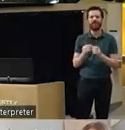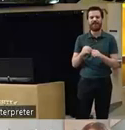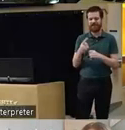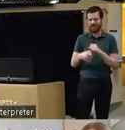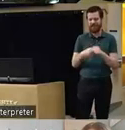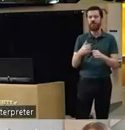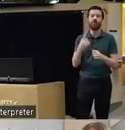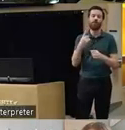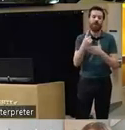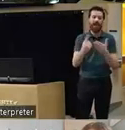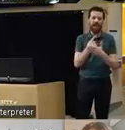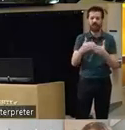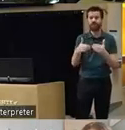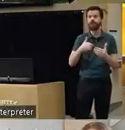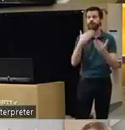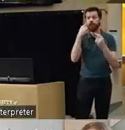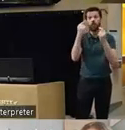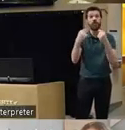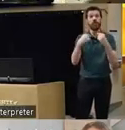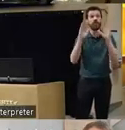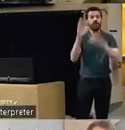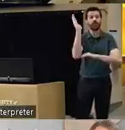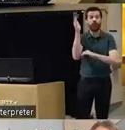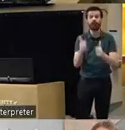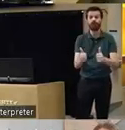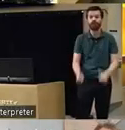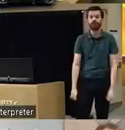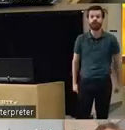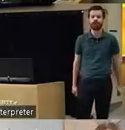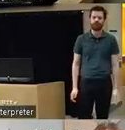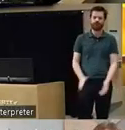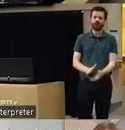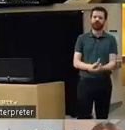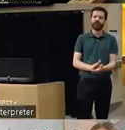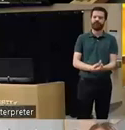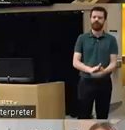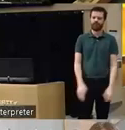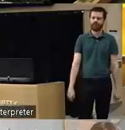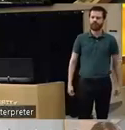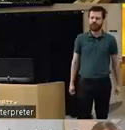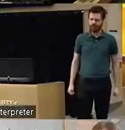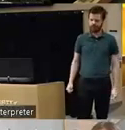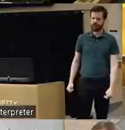thank you so much for joining us today, and thank you for an excellent talk. Oh, thank you for having me.